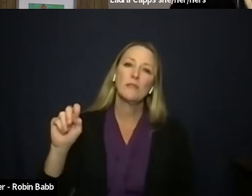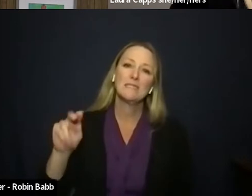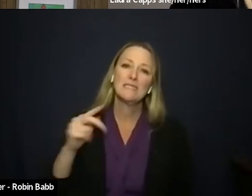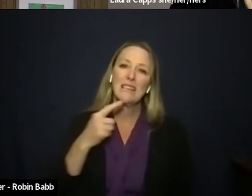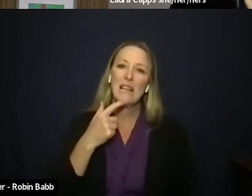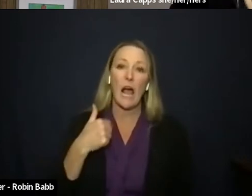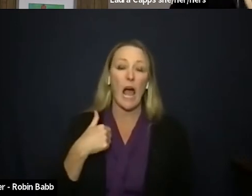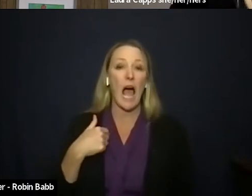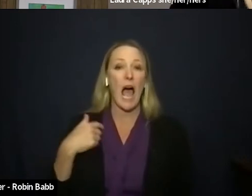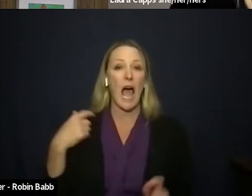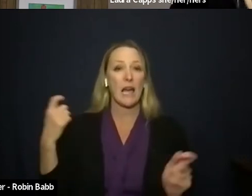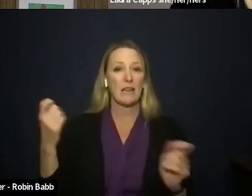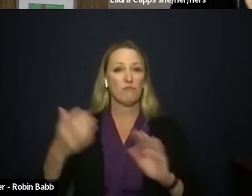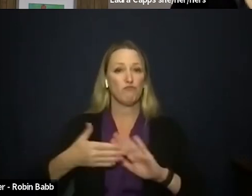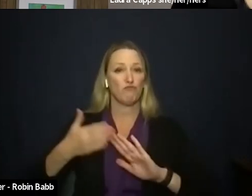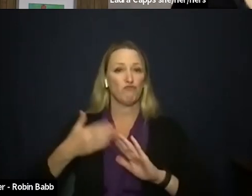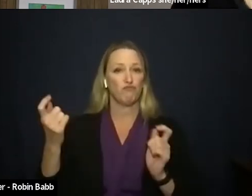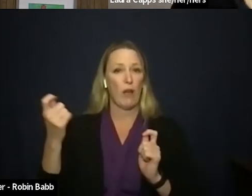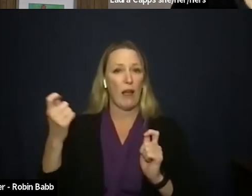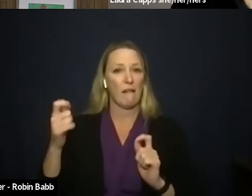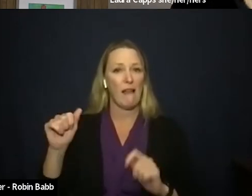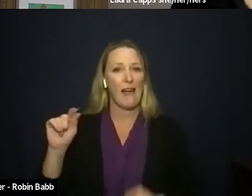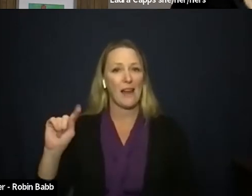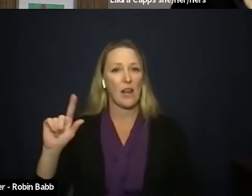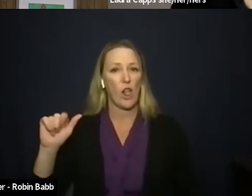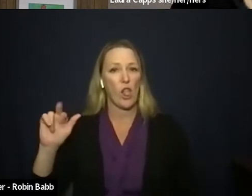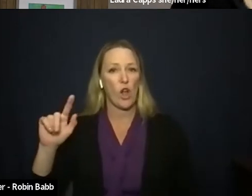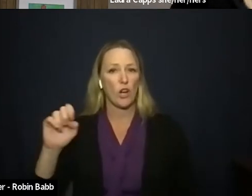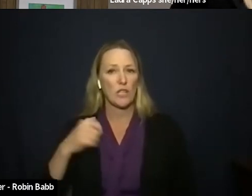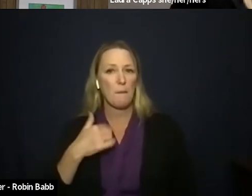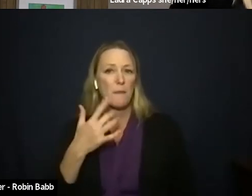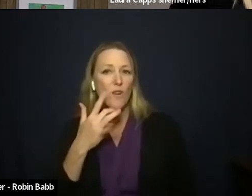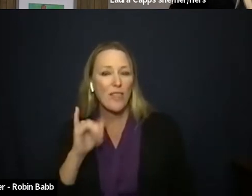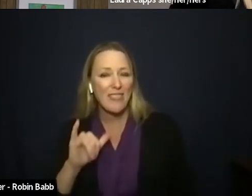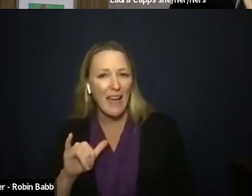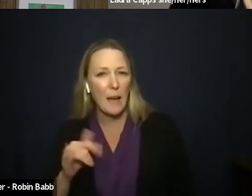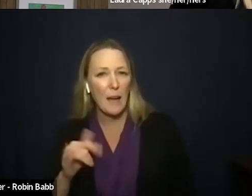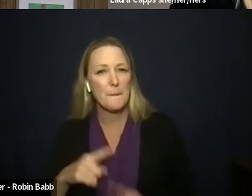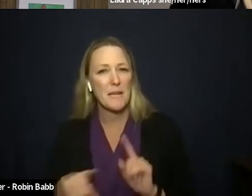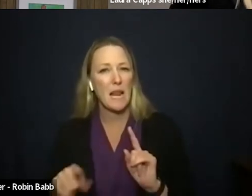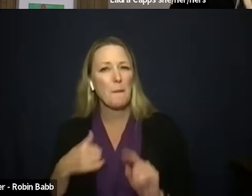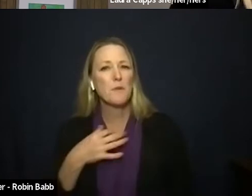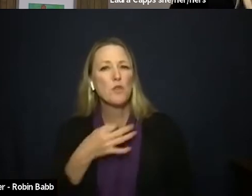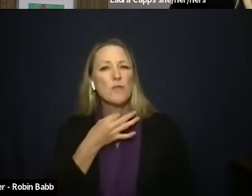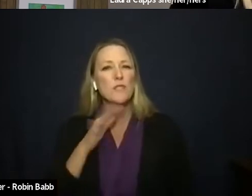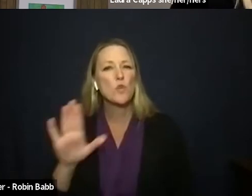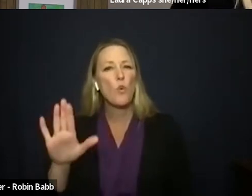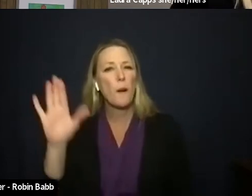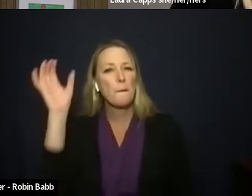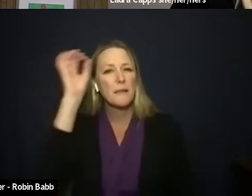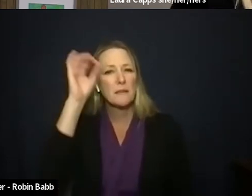large and i i prefer that model but i like to know what you would you know advise